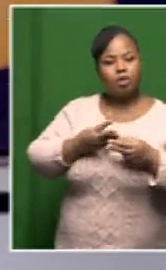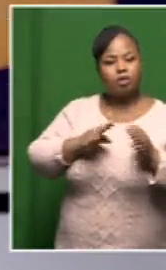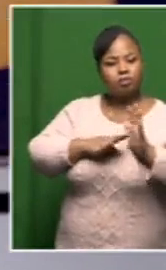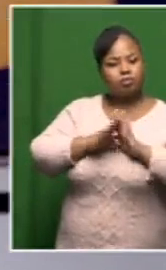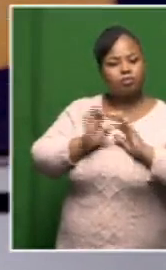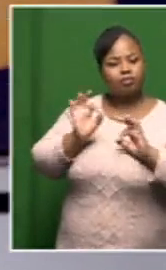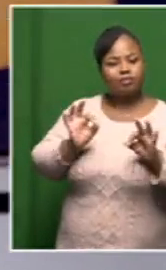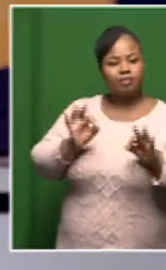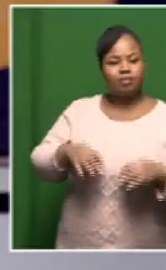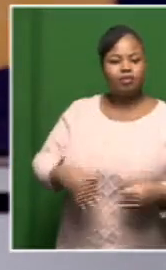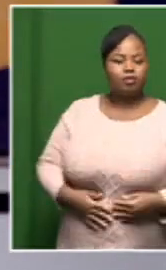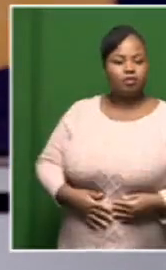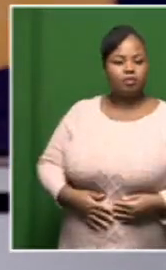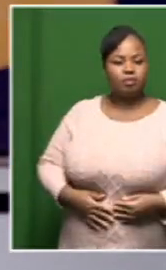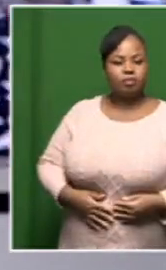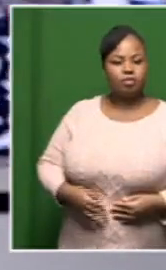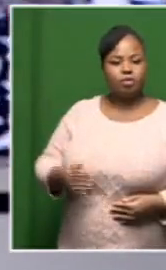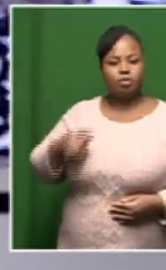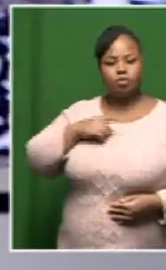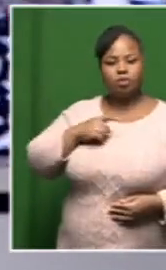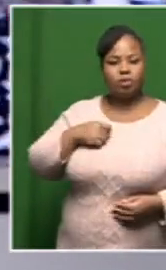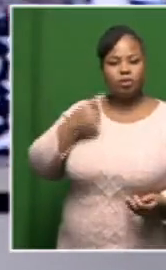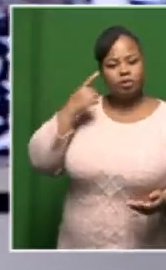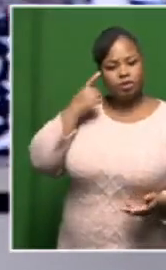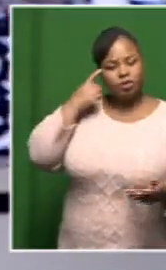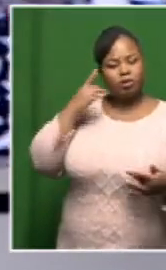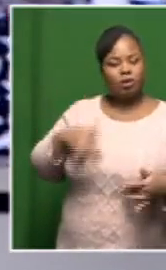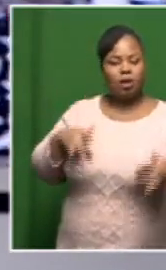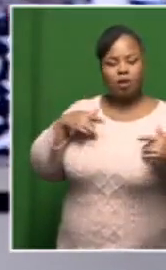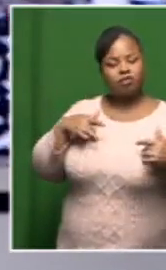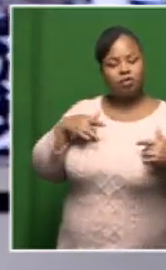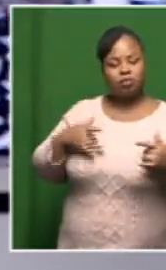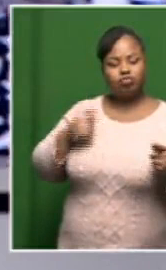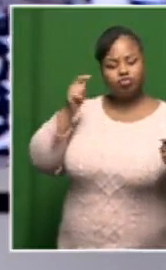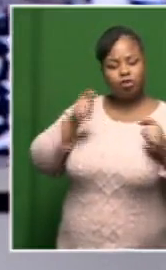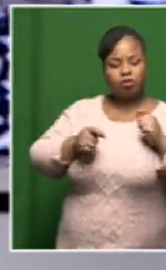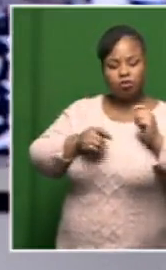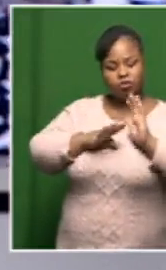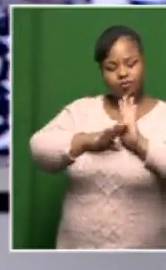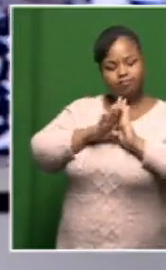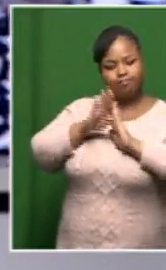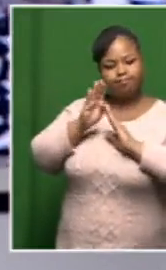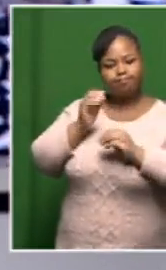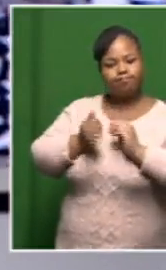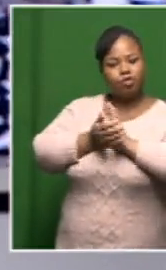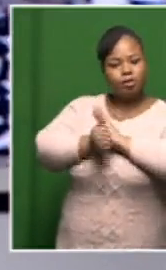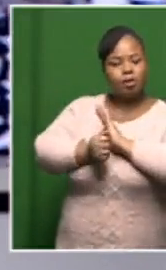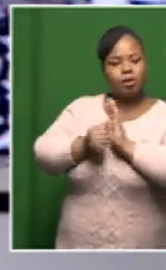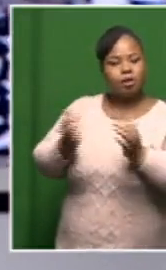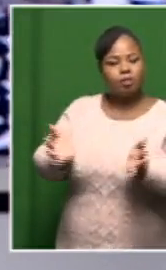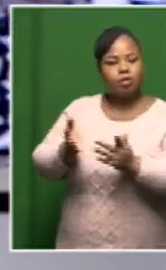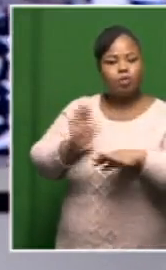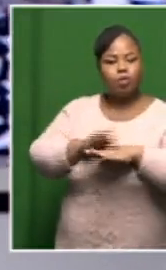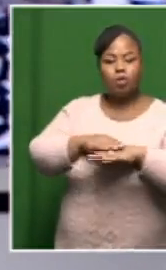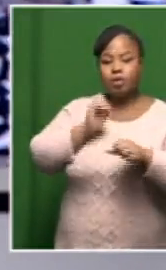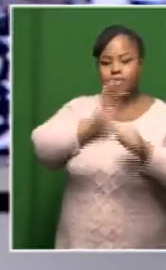it and just rebuild, rethink our lives, rethink our work, and the impact that we have actually in the